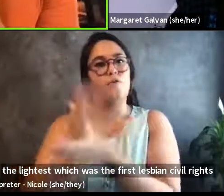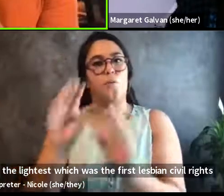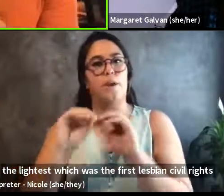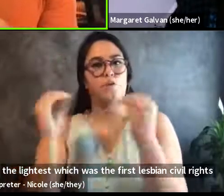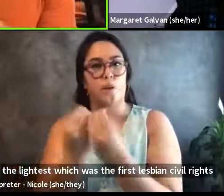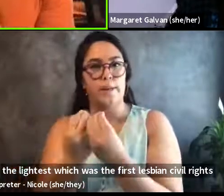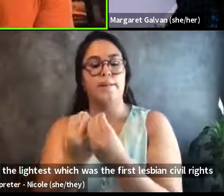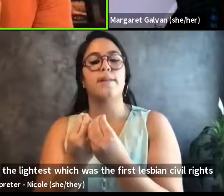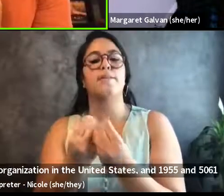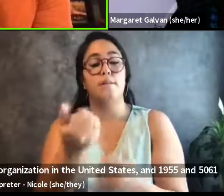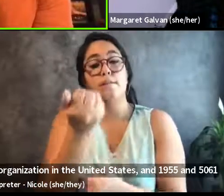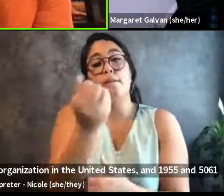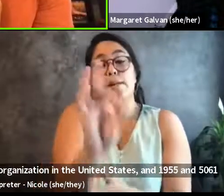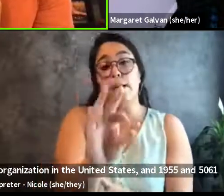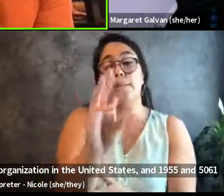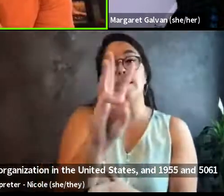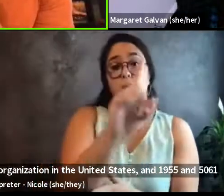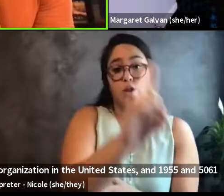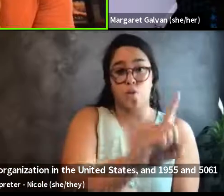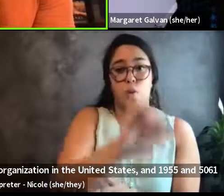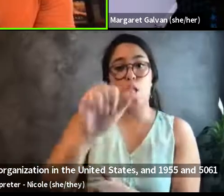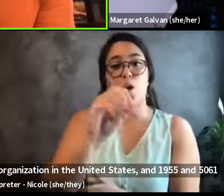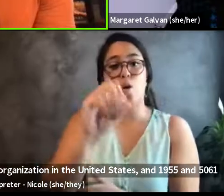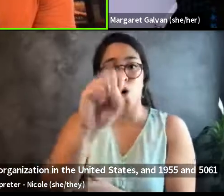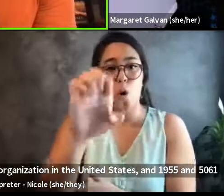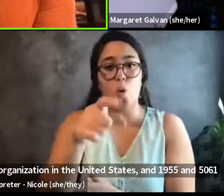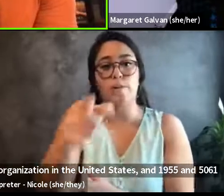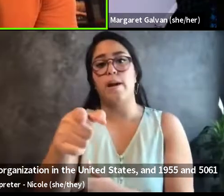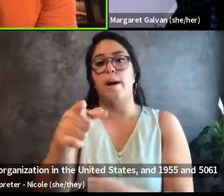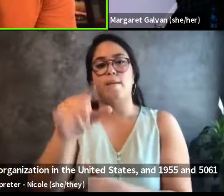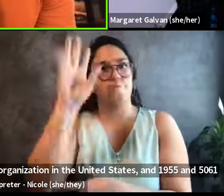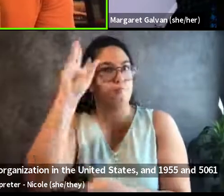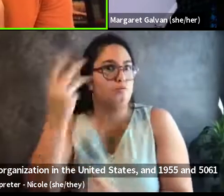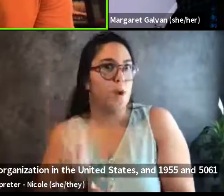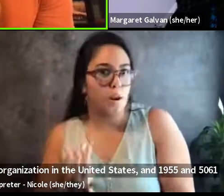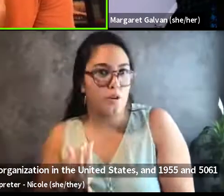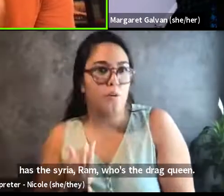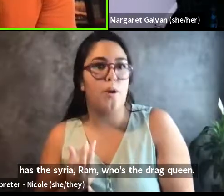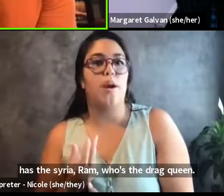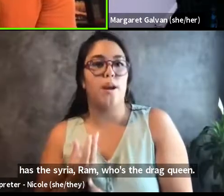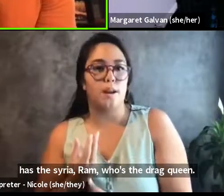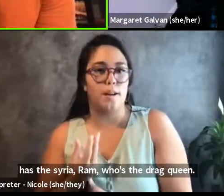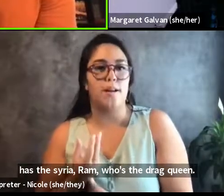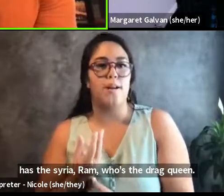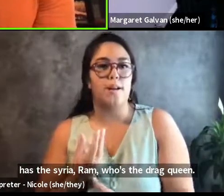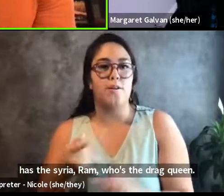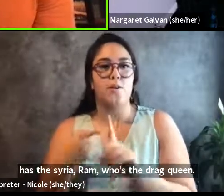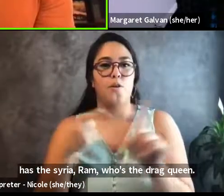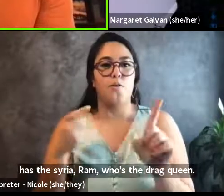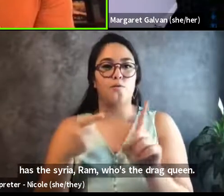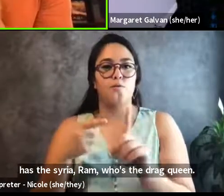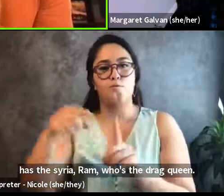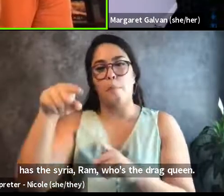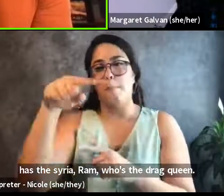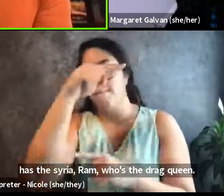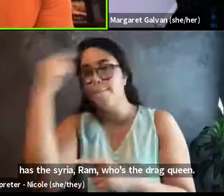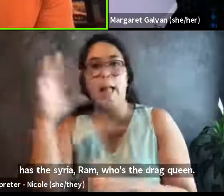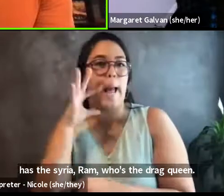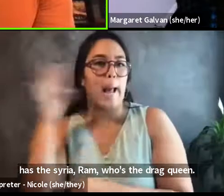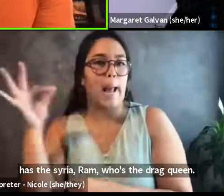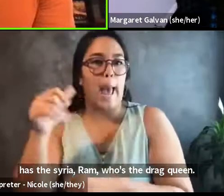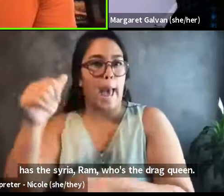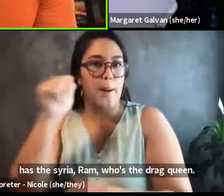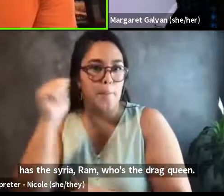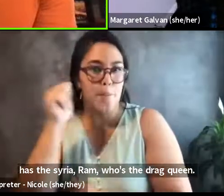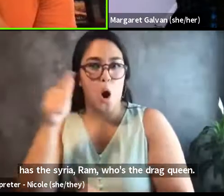and 1961, Jose Saria ran, who's the drag queen, um, empresario of the black cat bar, ran for political